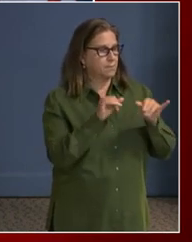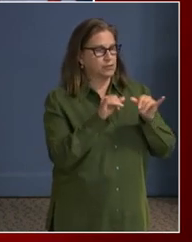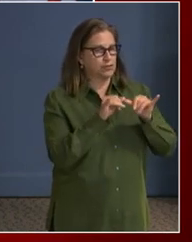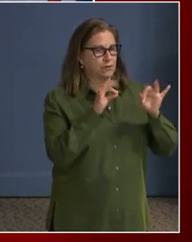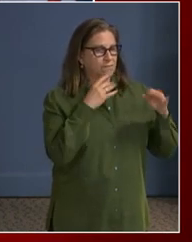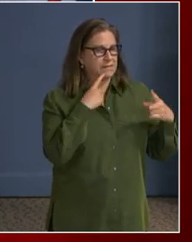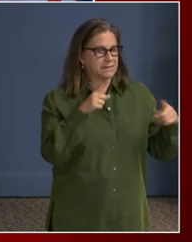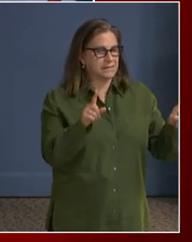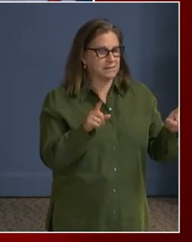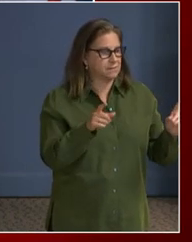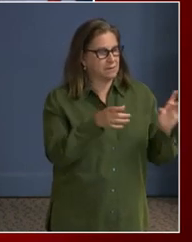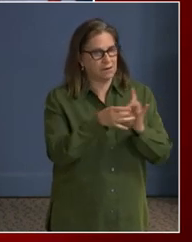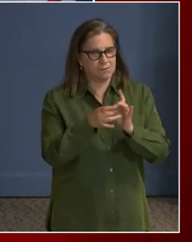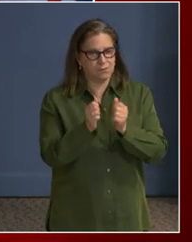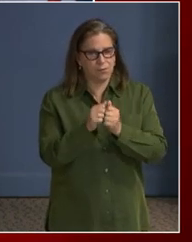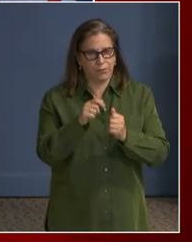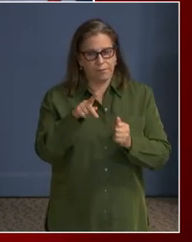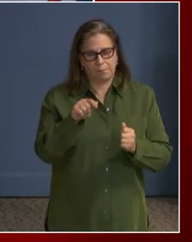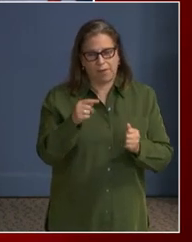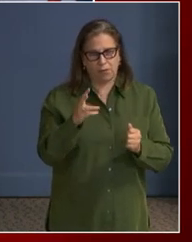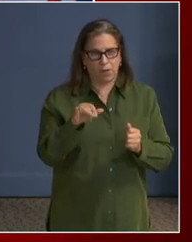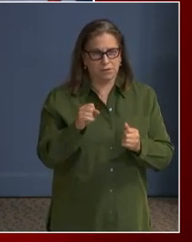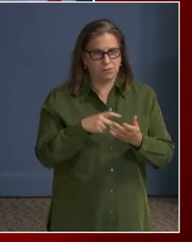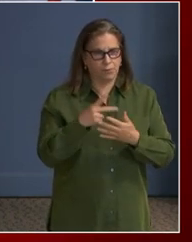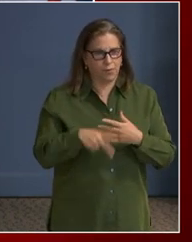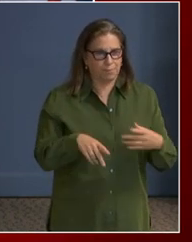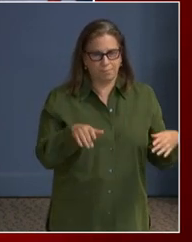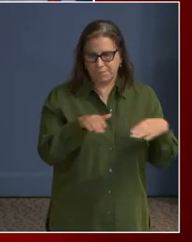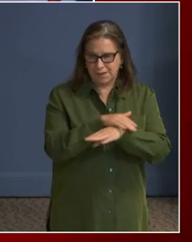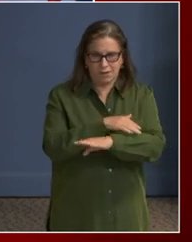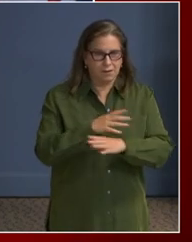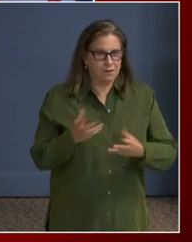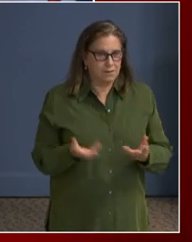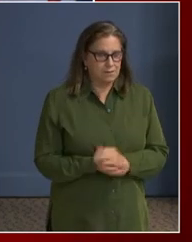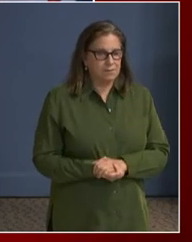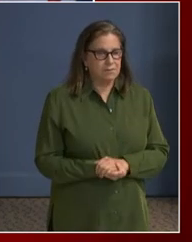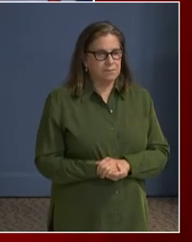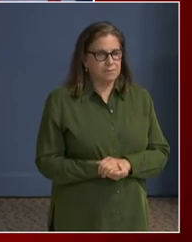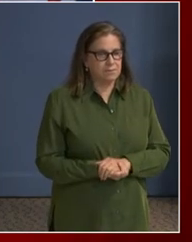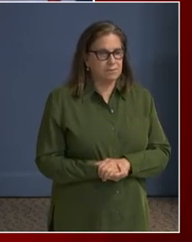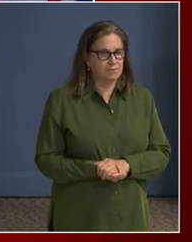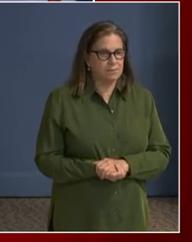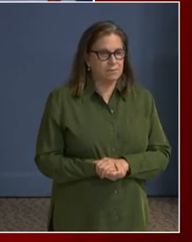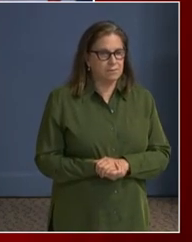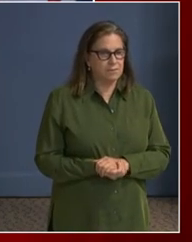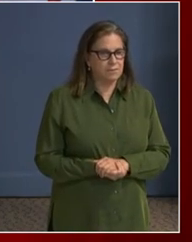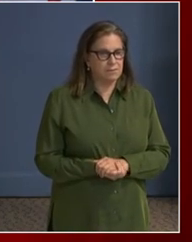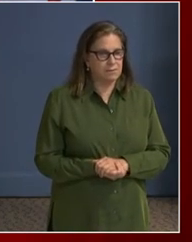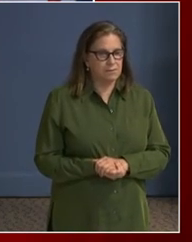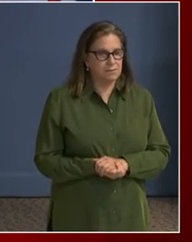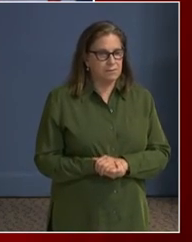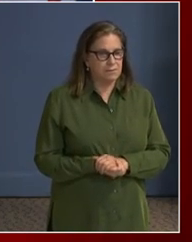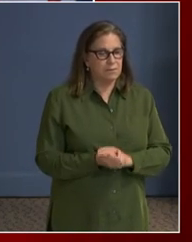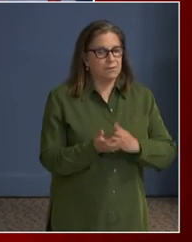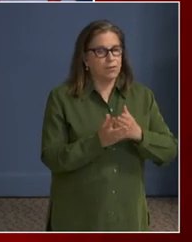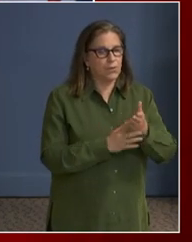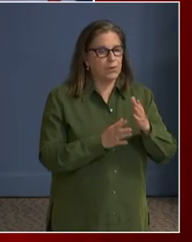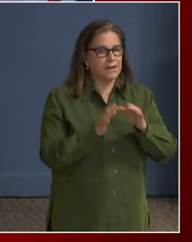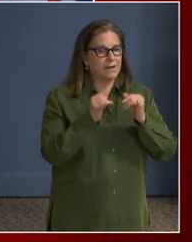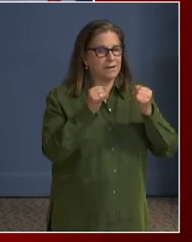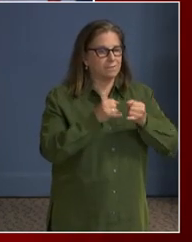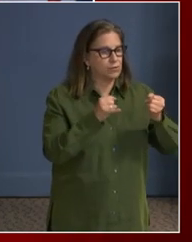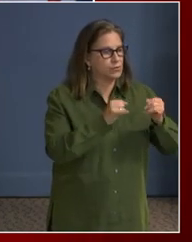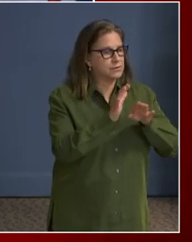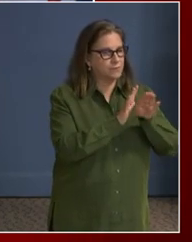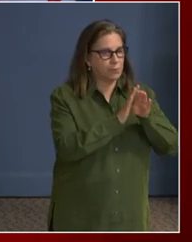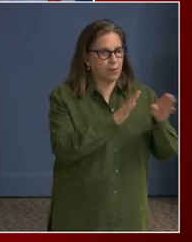they need? Every individual that comes to that office do an individual development plan or work with a case manager to look at the risk factors. And the